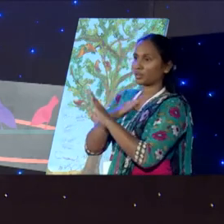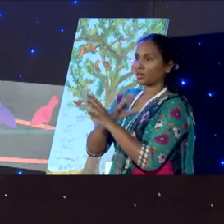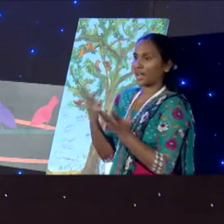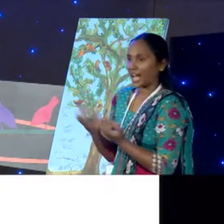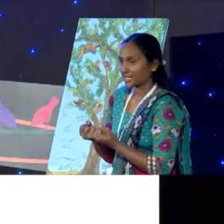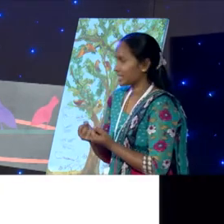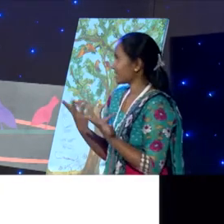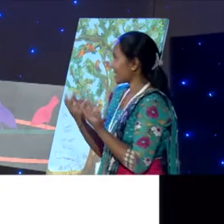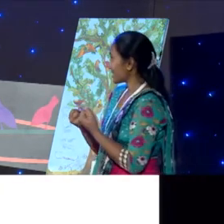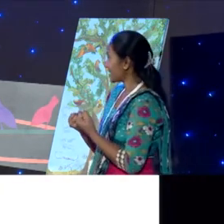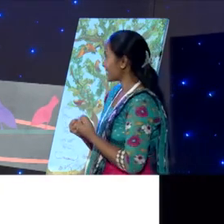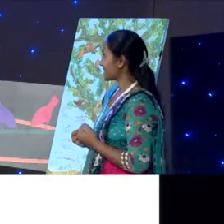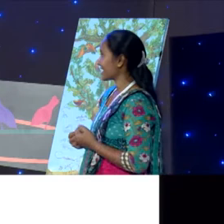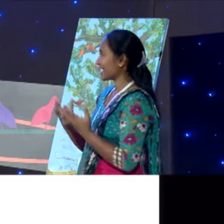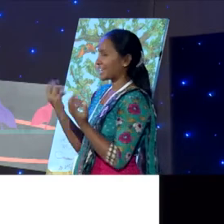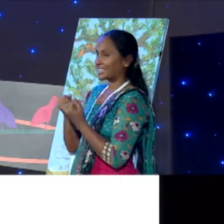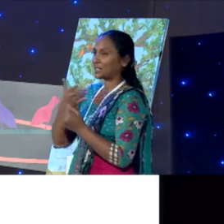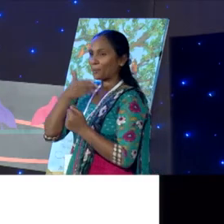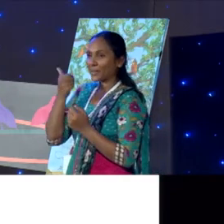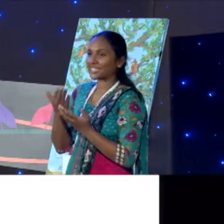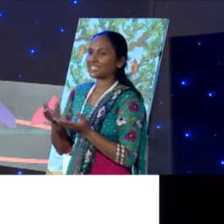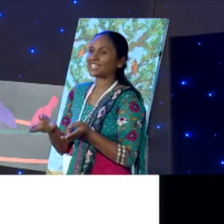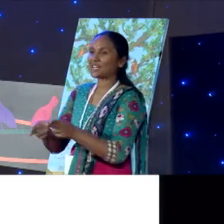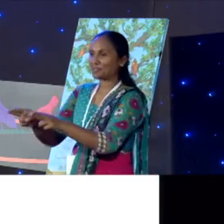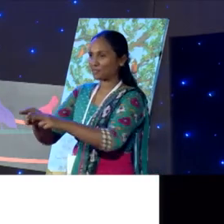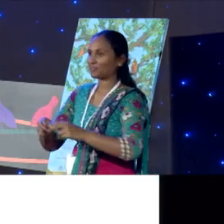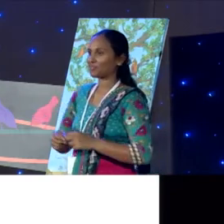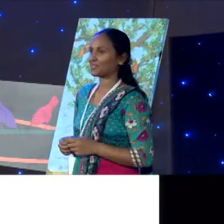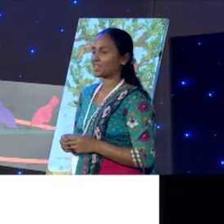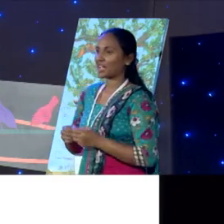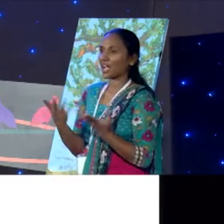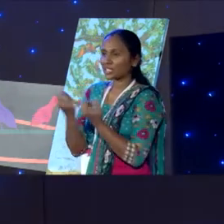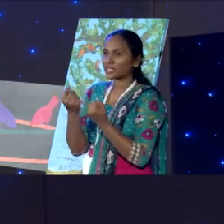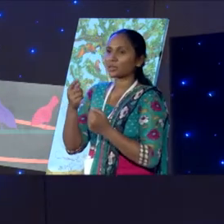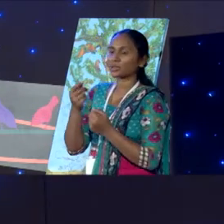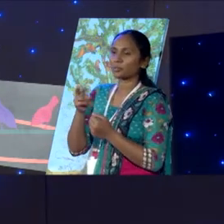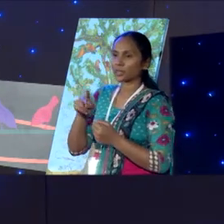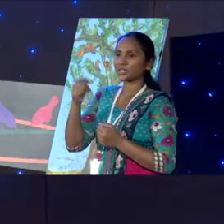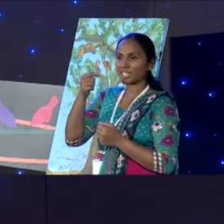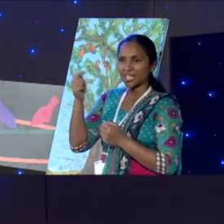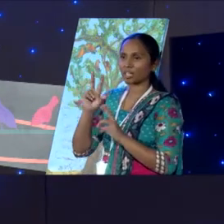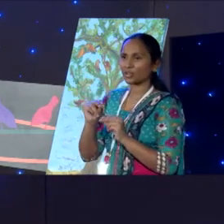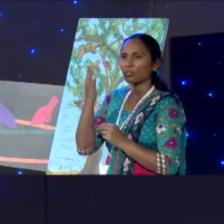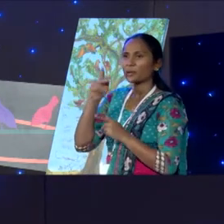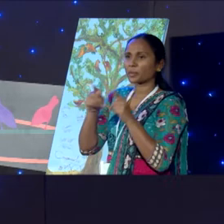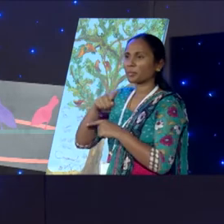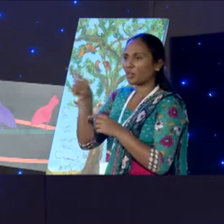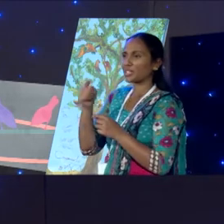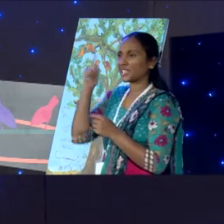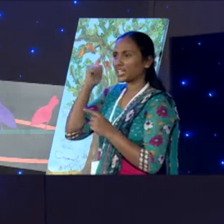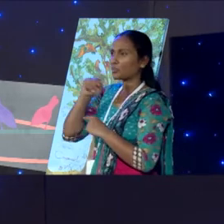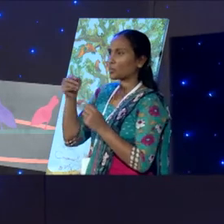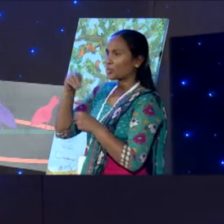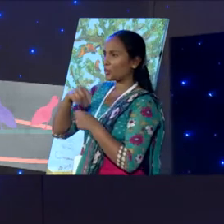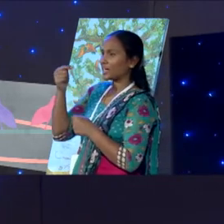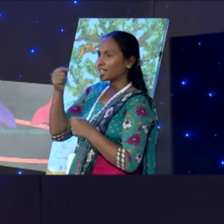accidents. Accidents are the best things to happen. And accident did not be a negative word. I don't know why people make it so negative. It can change